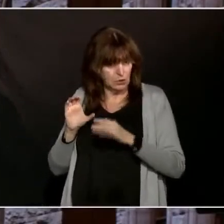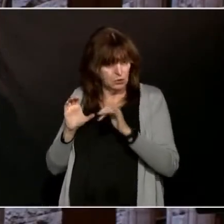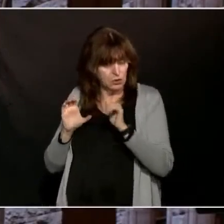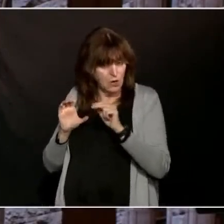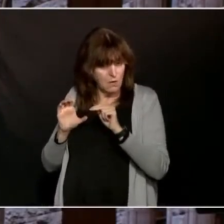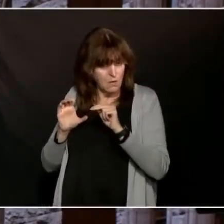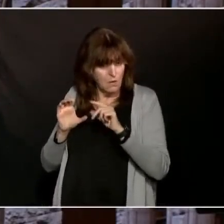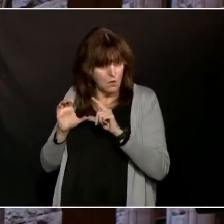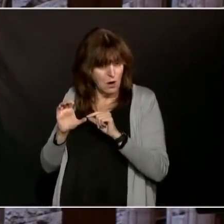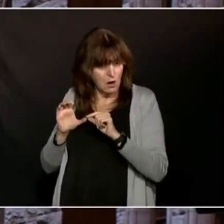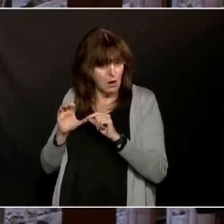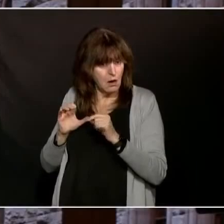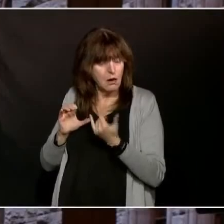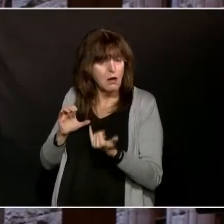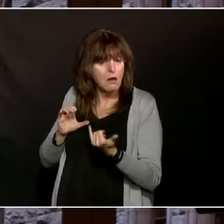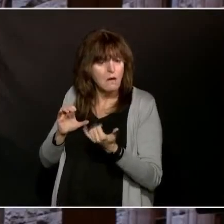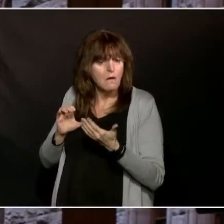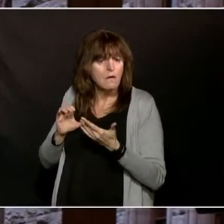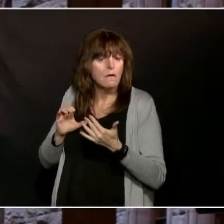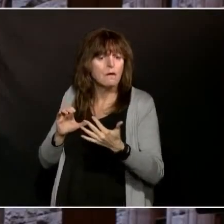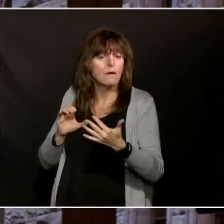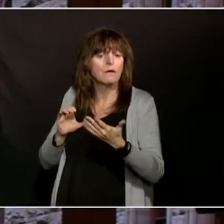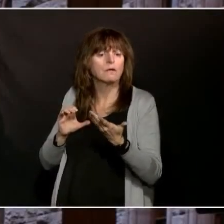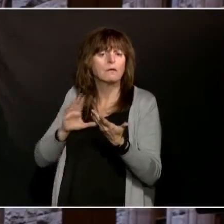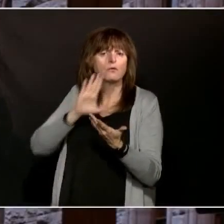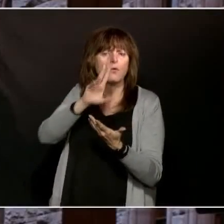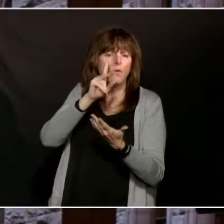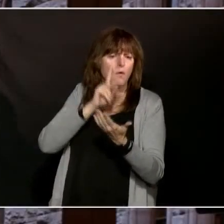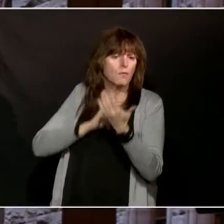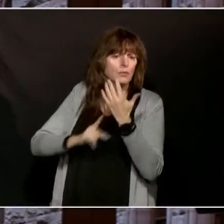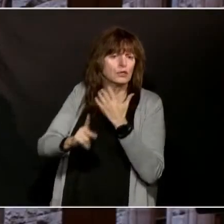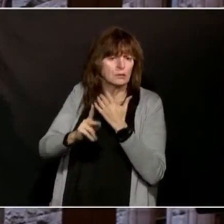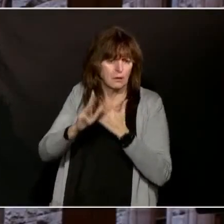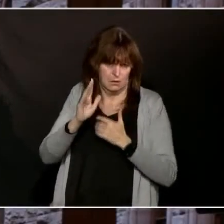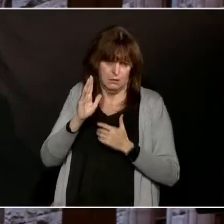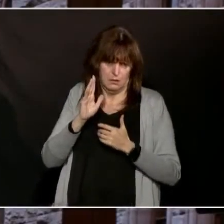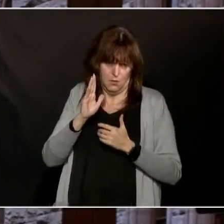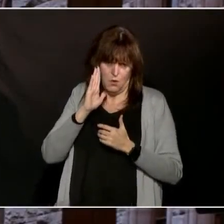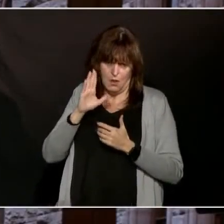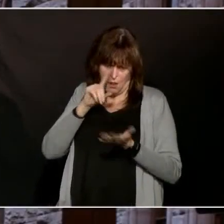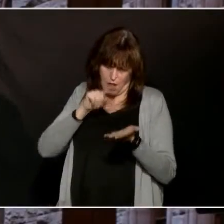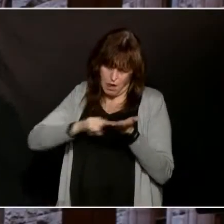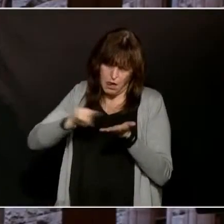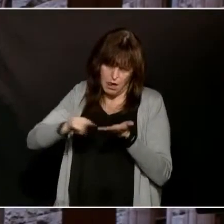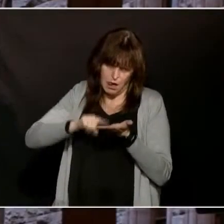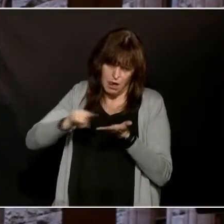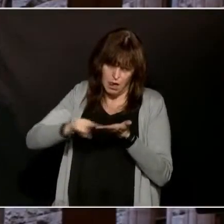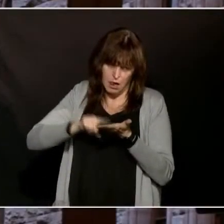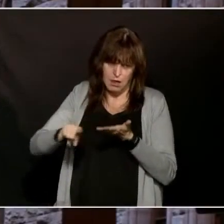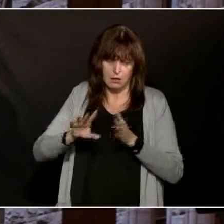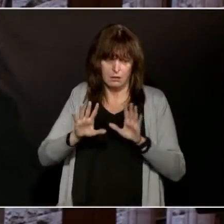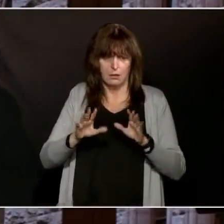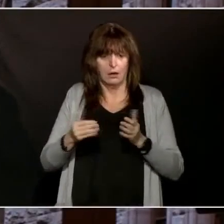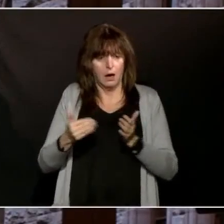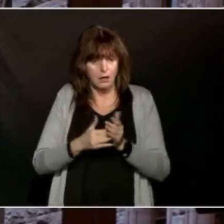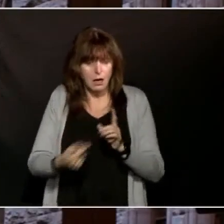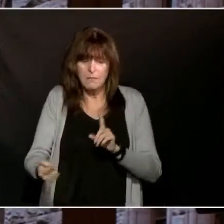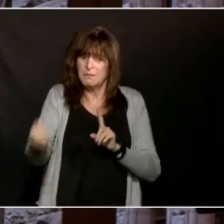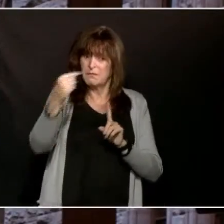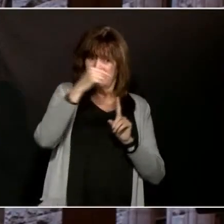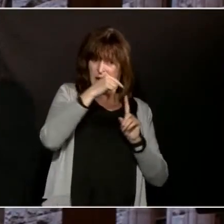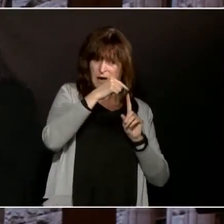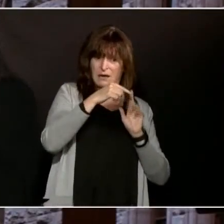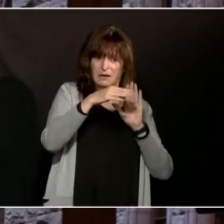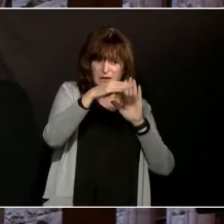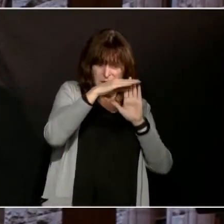What are the projections on that? Because it's all impacted by our public health measures. What are you doing and how much impact is it having? What happens